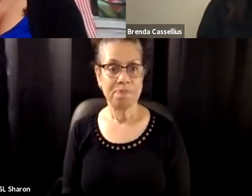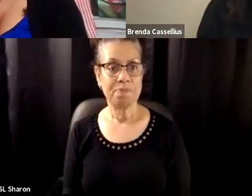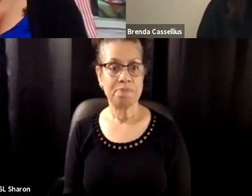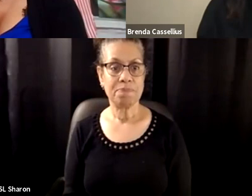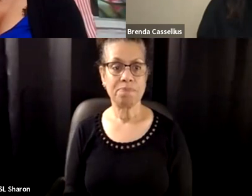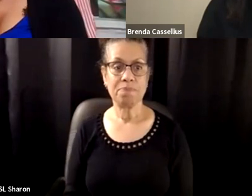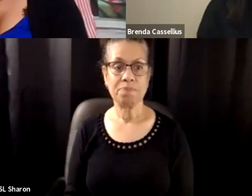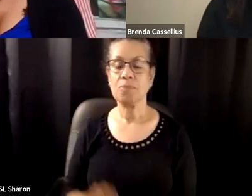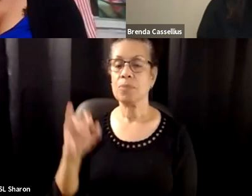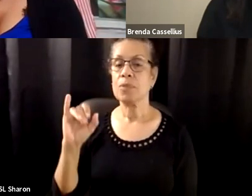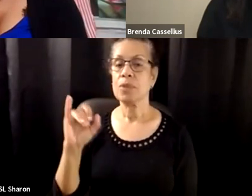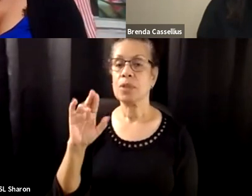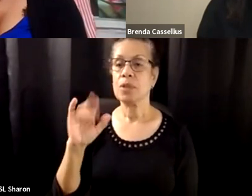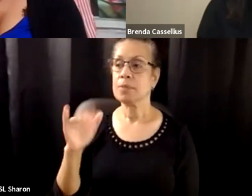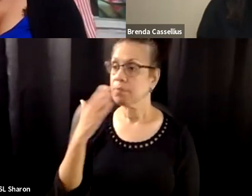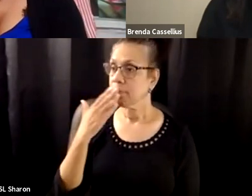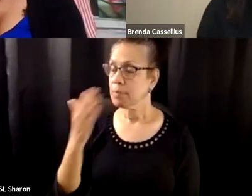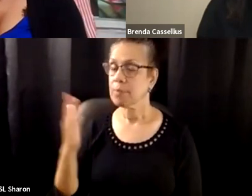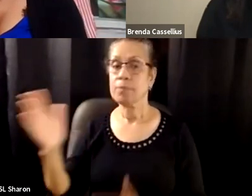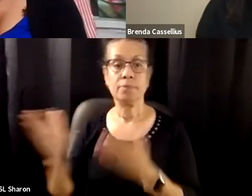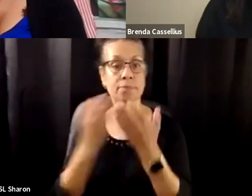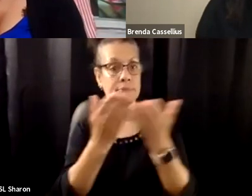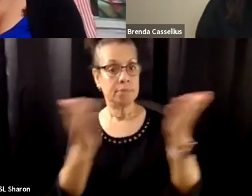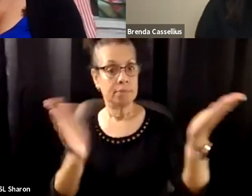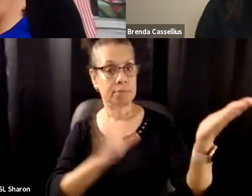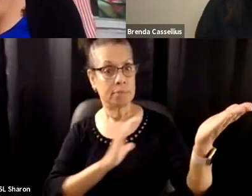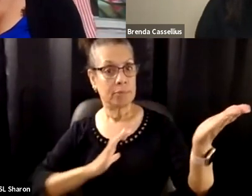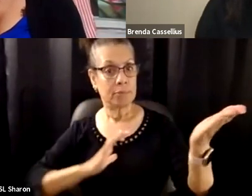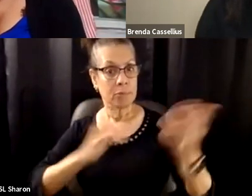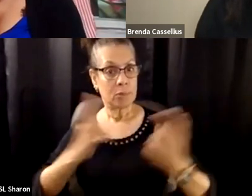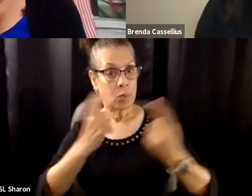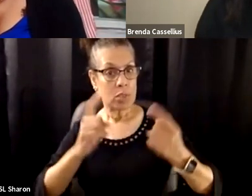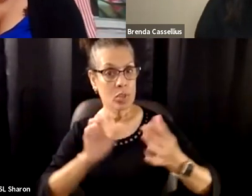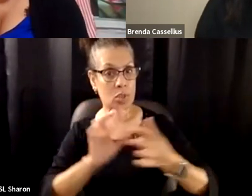thank you superintendent i'll now open it up to the committee for questions and comments